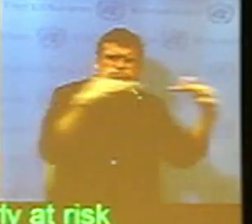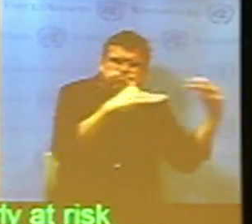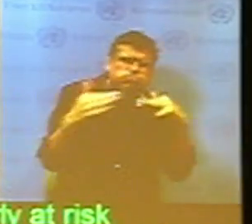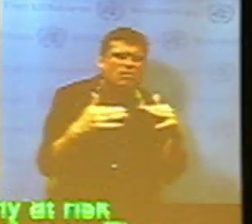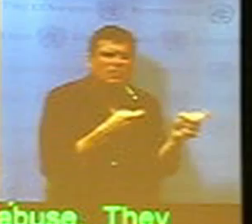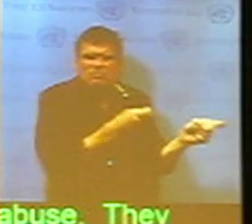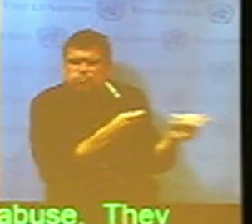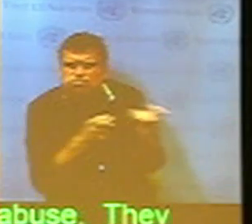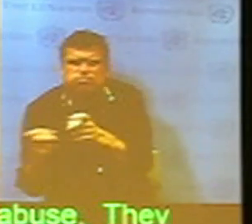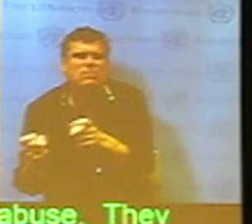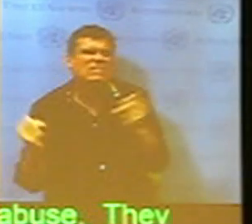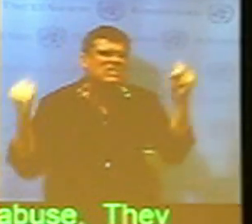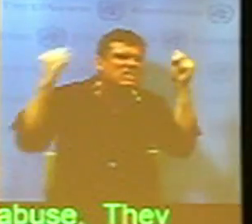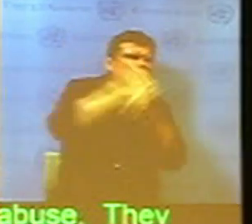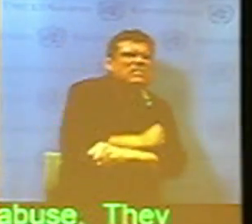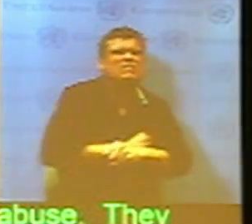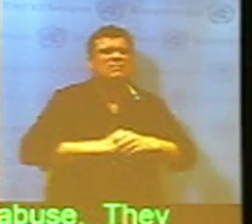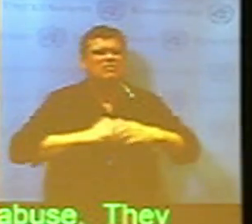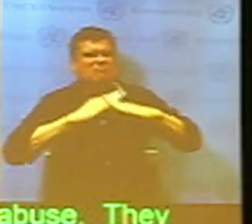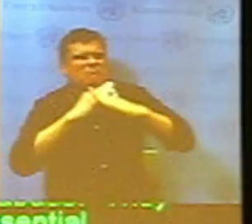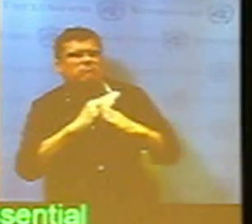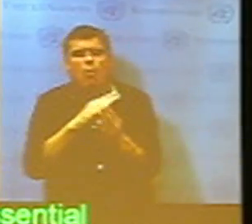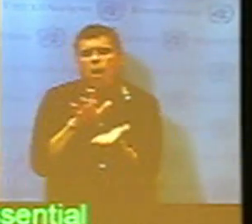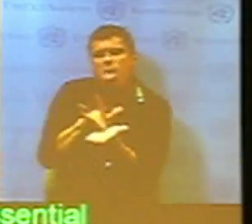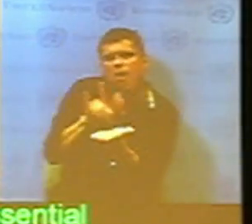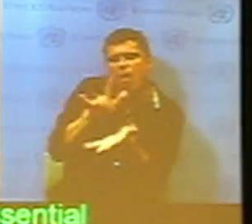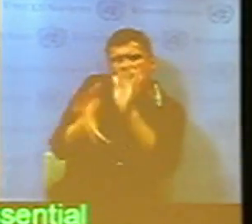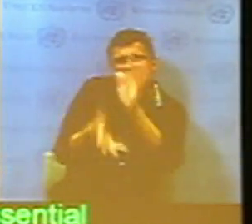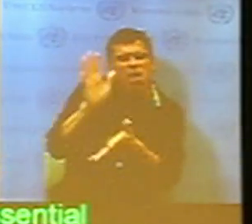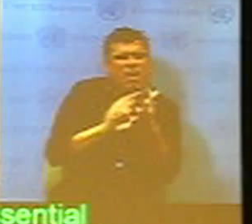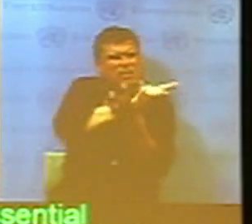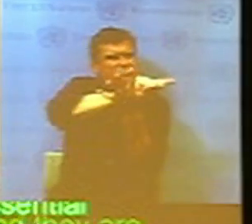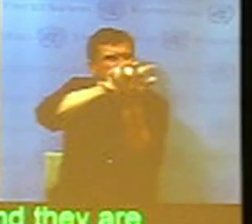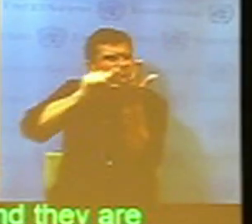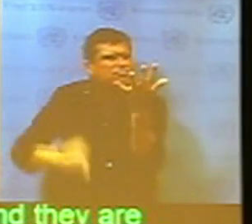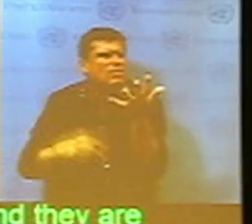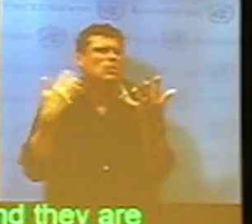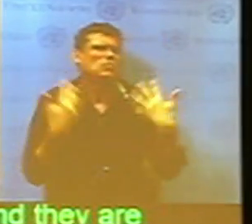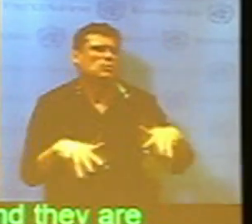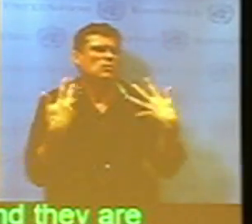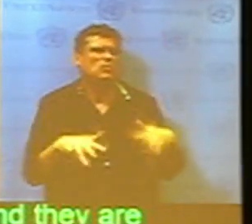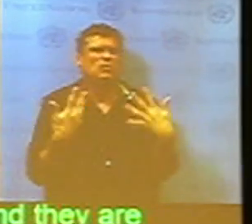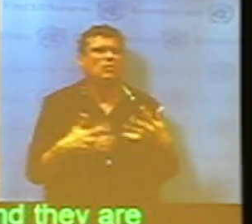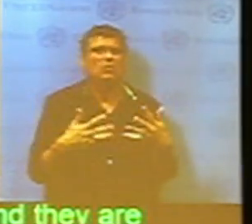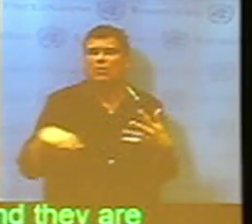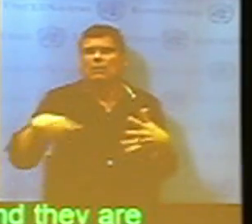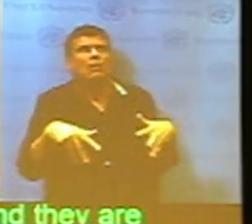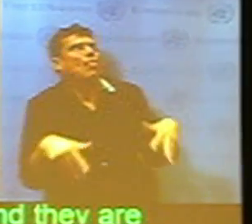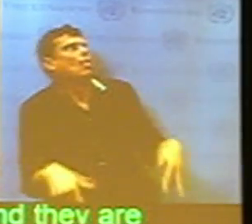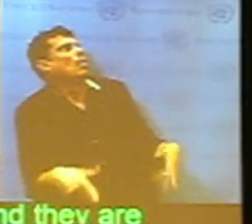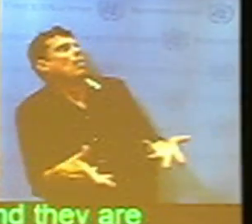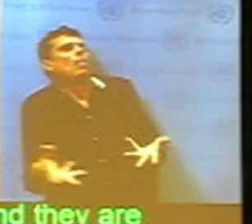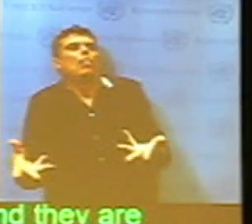assistance, and they're often denied the opportunity to participate as actors in the response. The New York